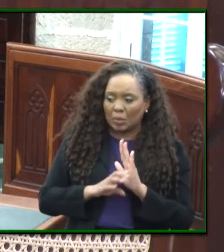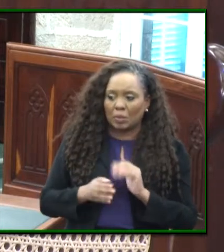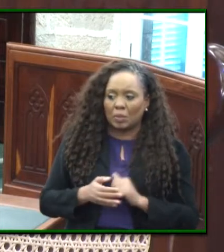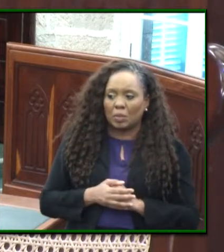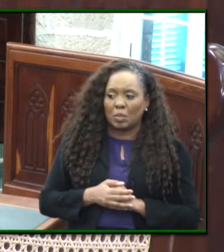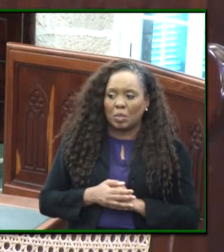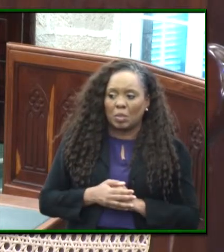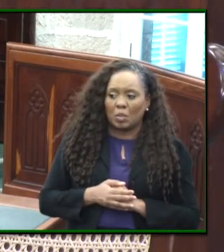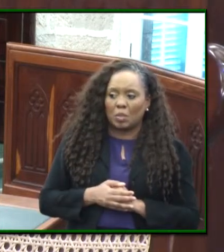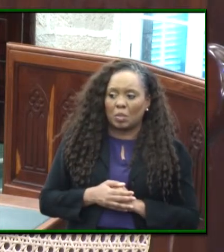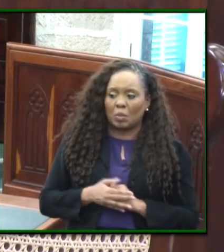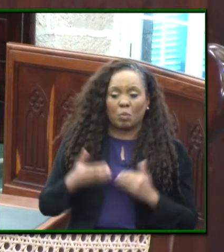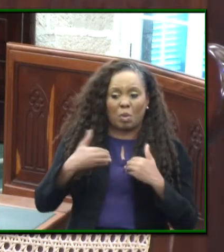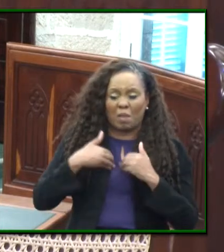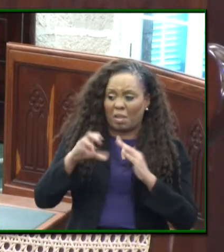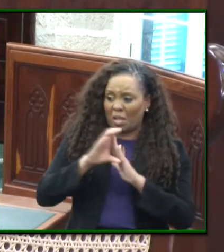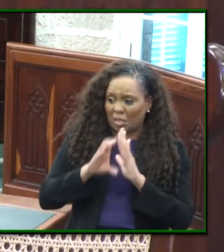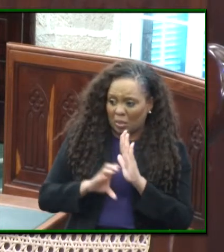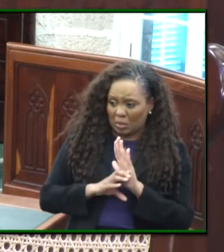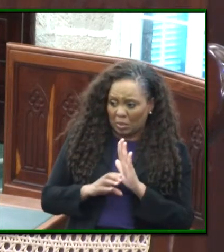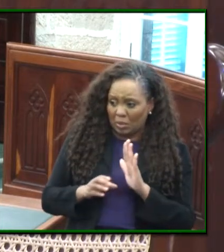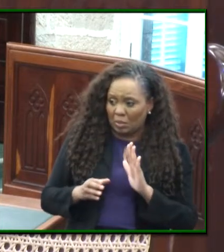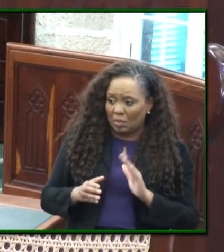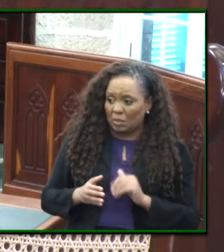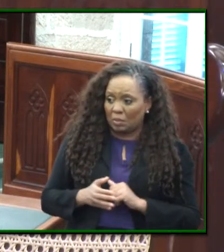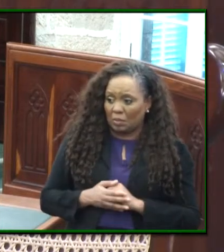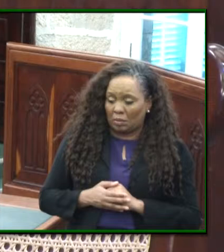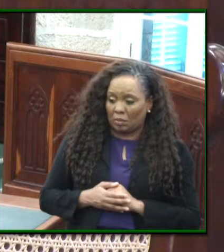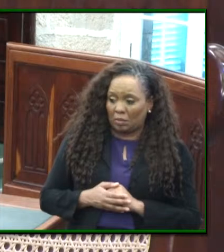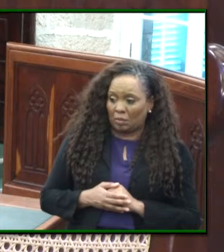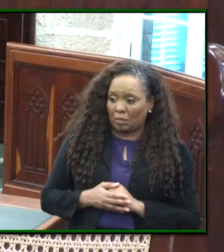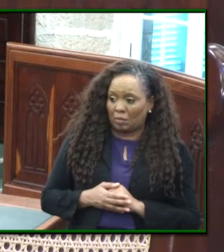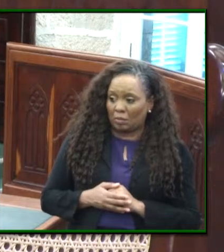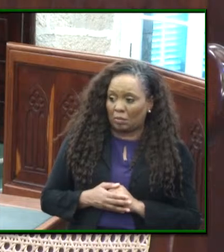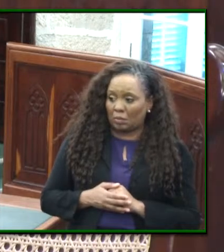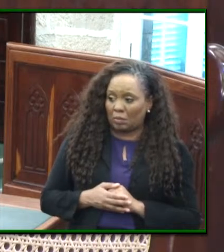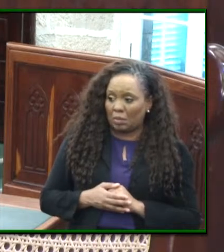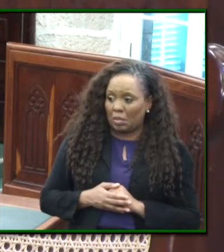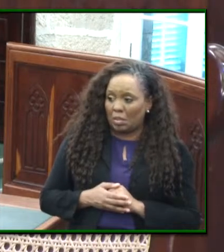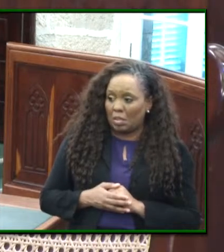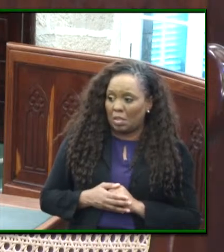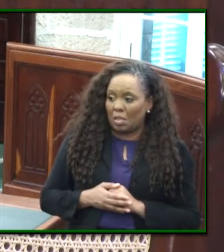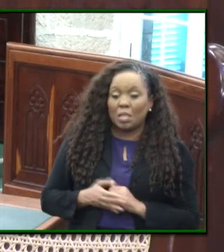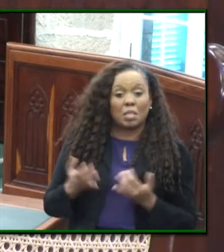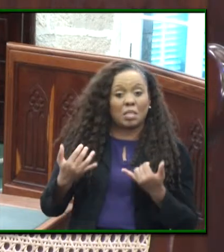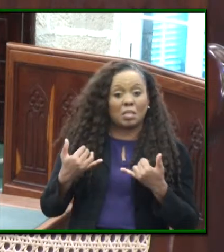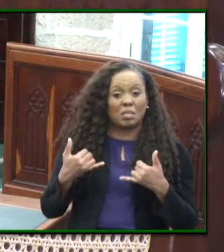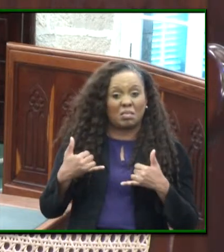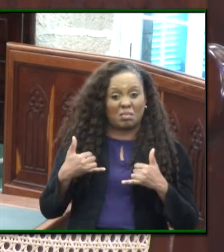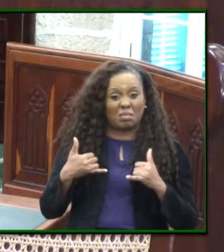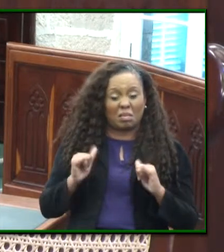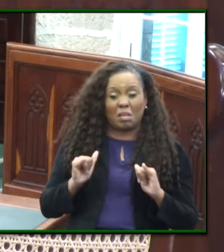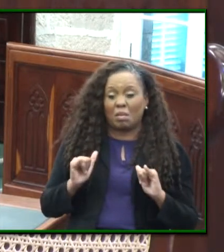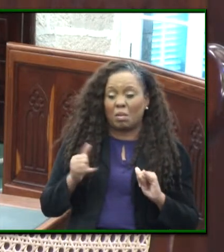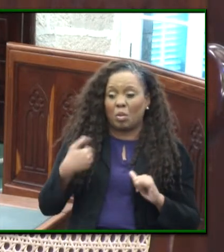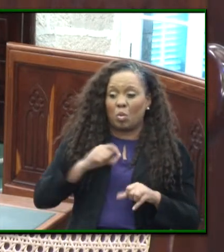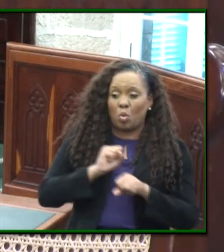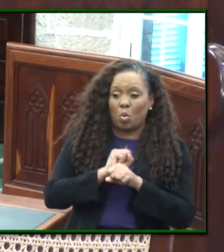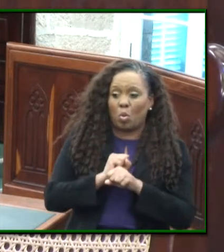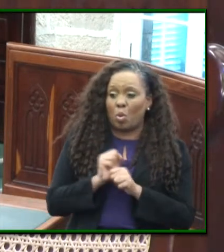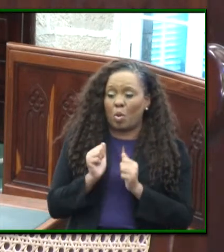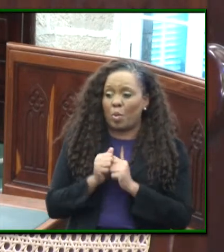in essence and in substance still what we lawyers call Westminster